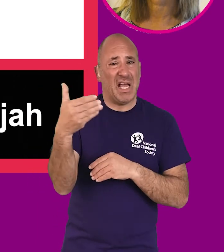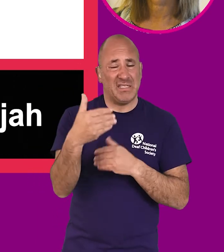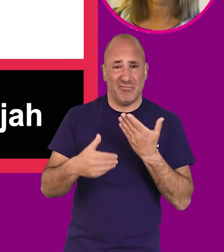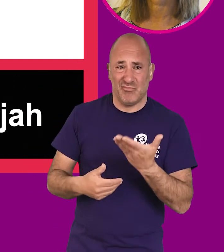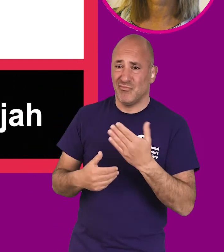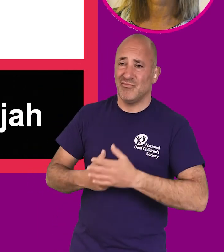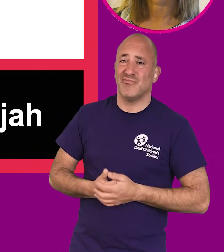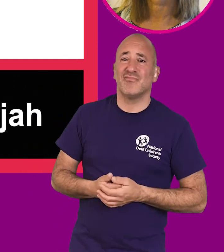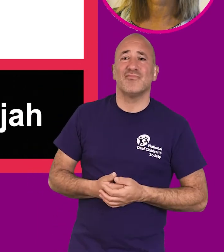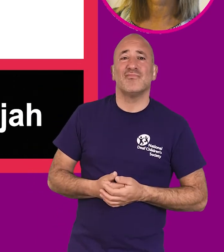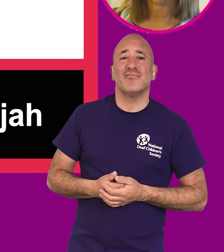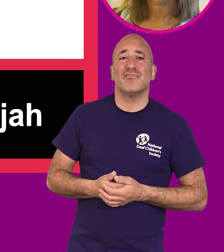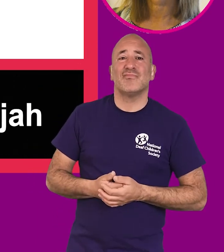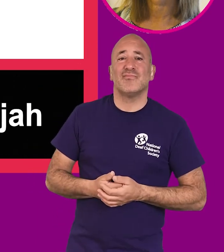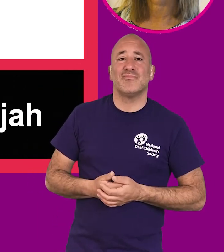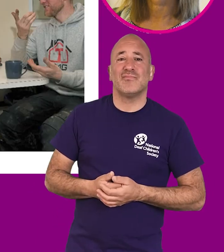C. Next slide, please.